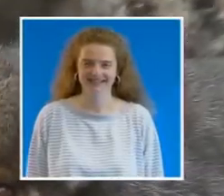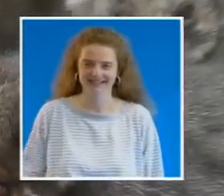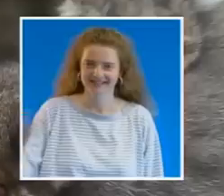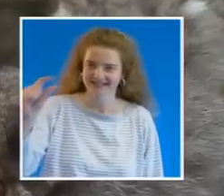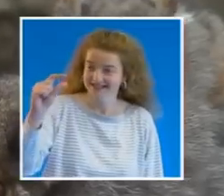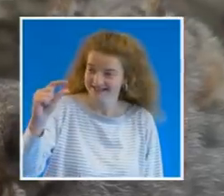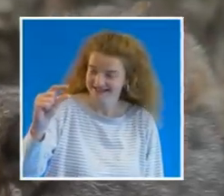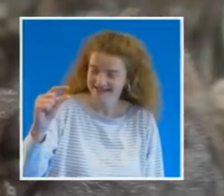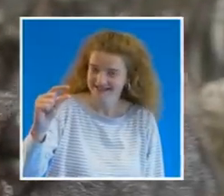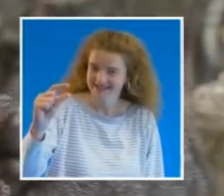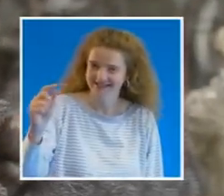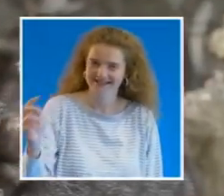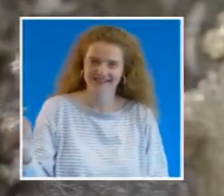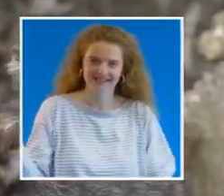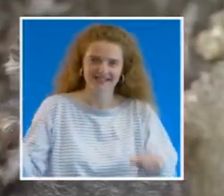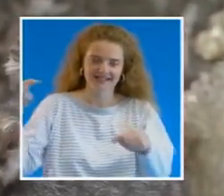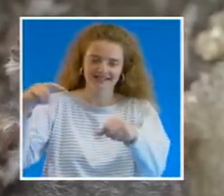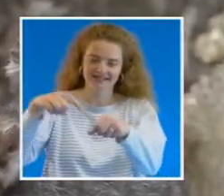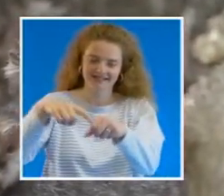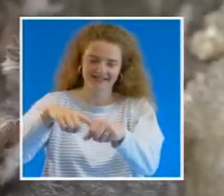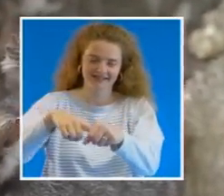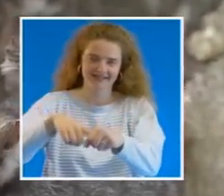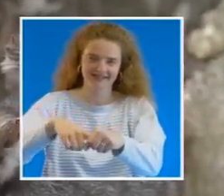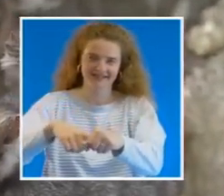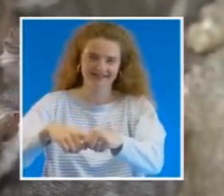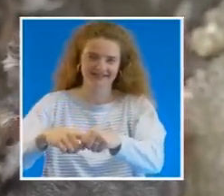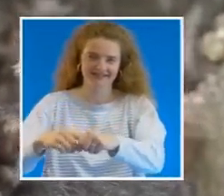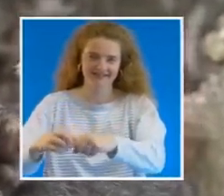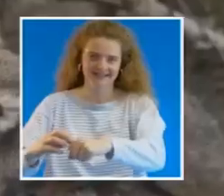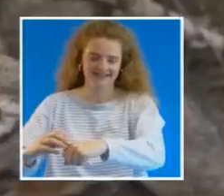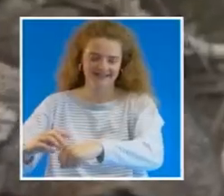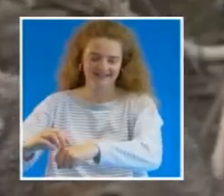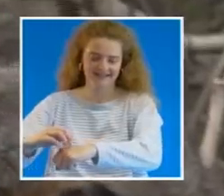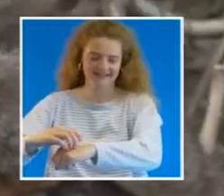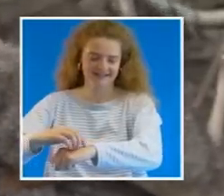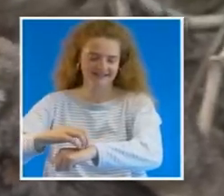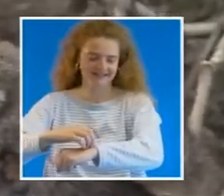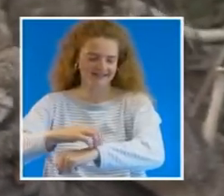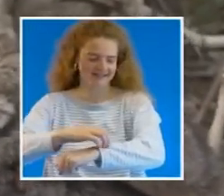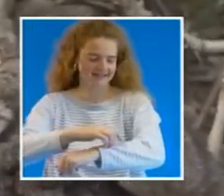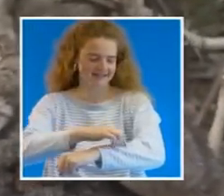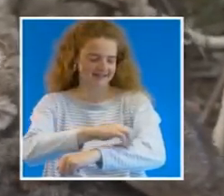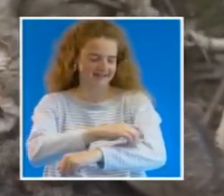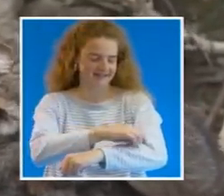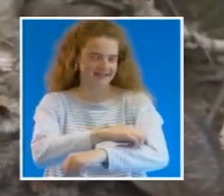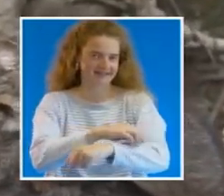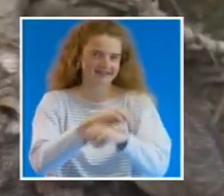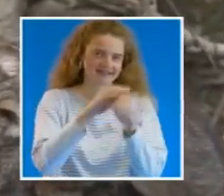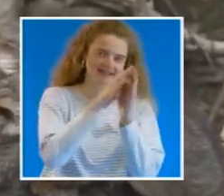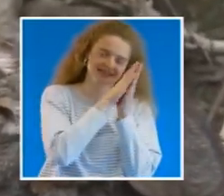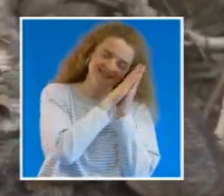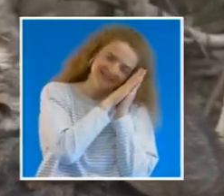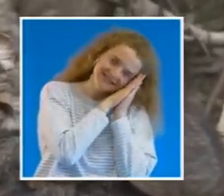There's such a tiny little mouse living safely in my house. Out at night he'll softly creep